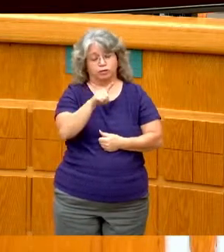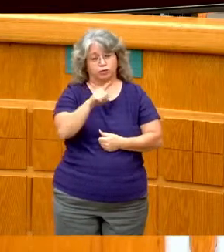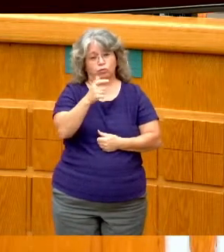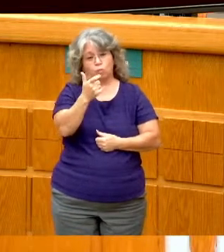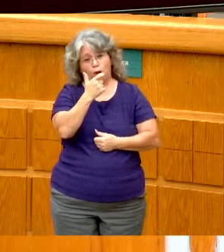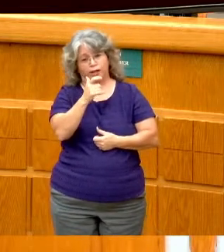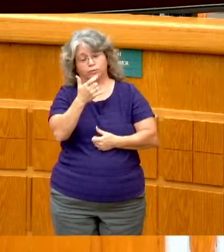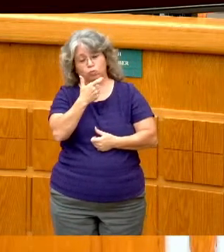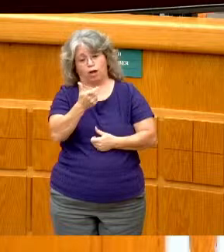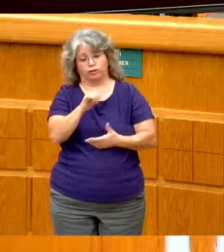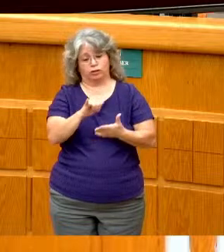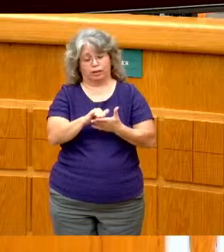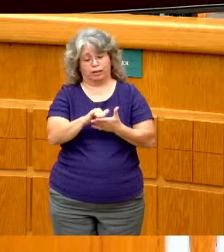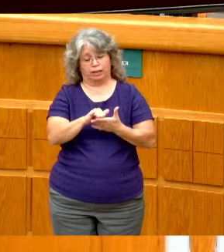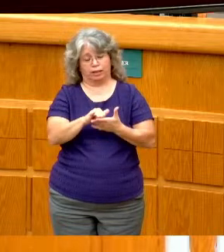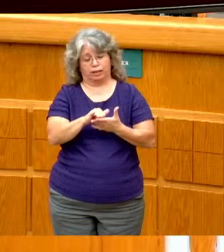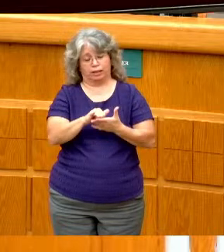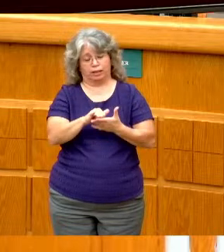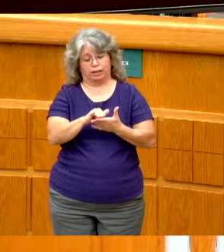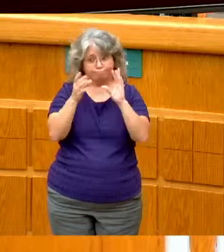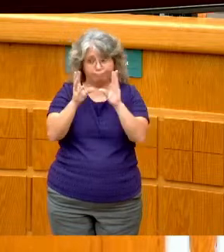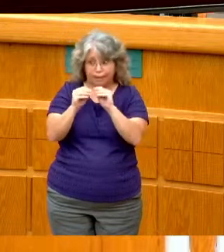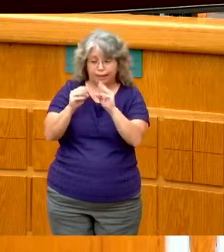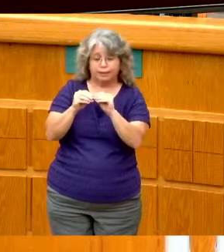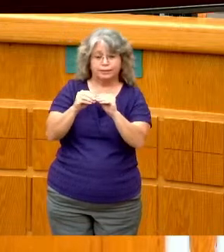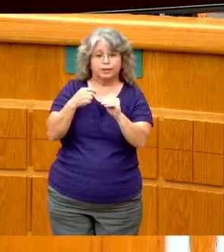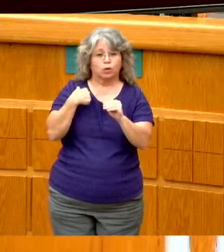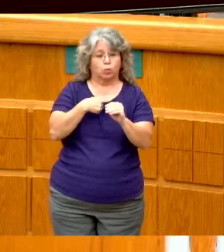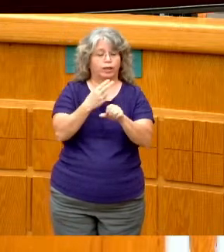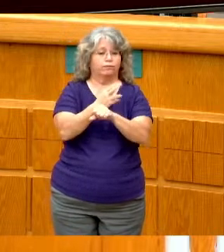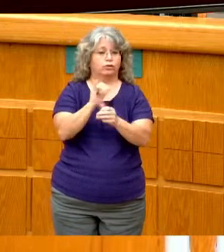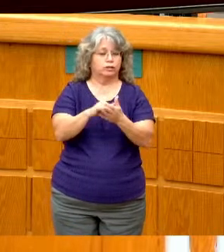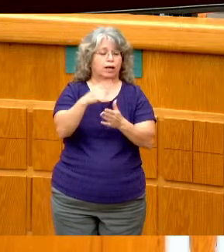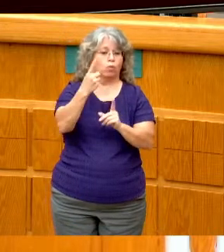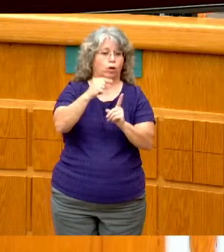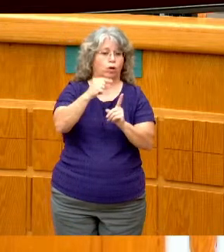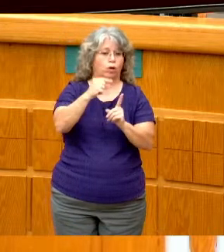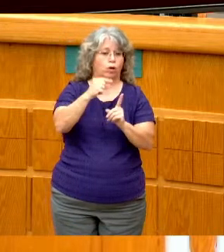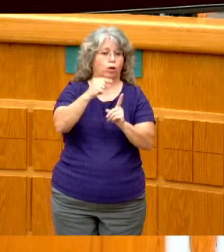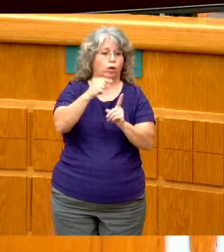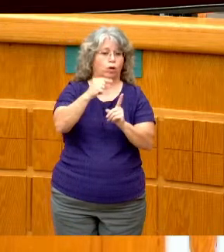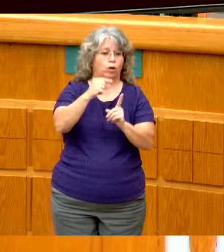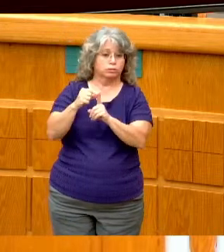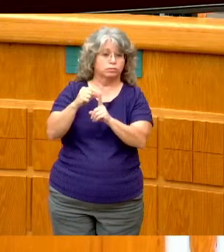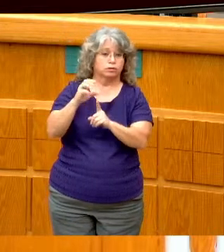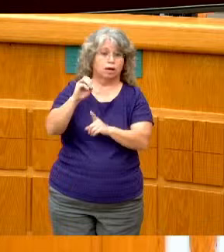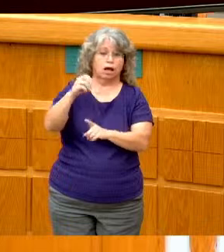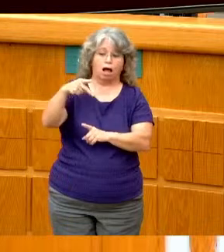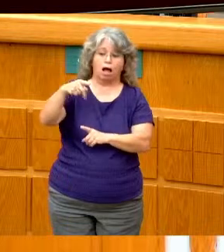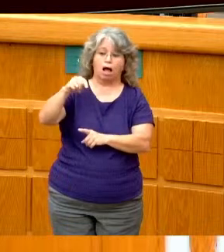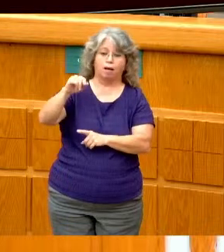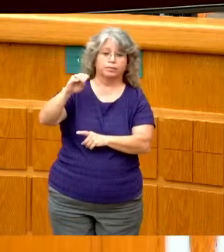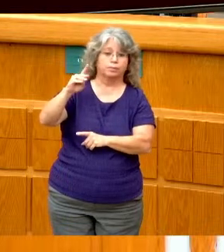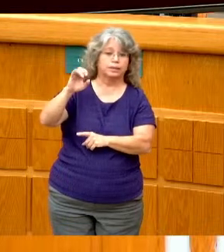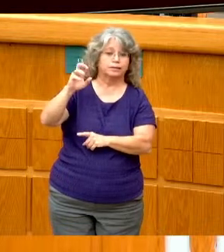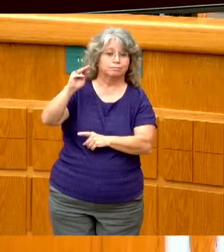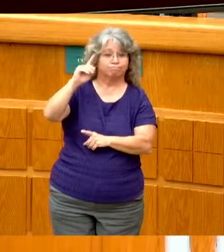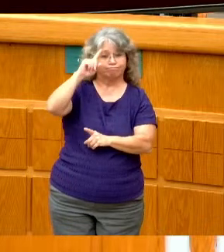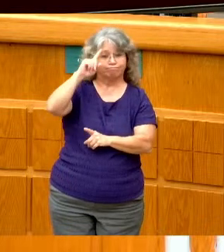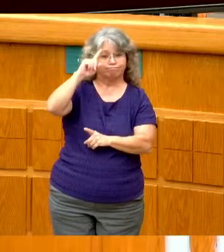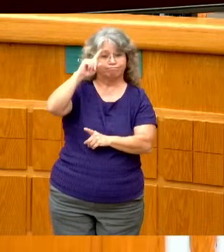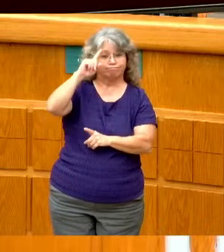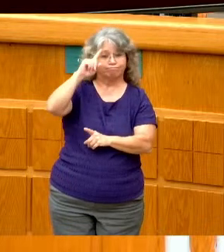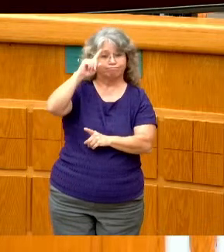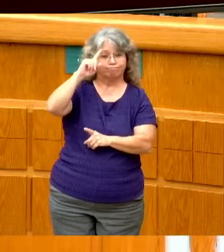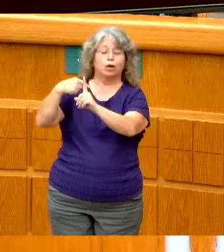we also used here in Nueces County. We've certainly been in that tunnel when it was very dark, and we've seen when the light started